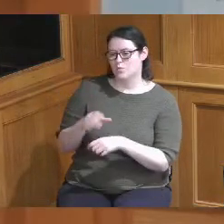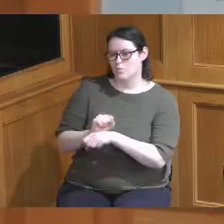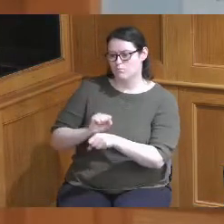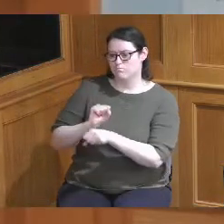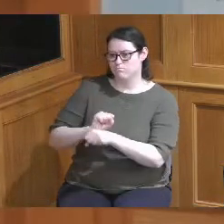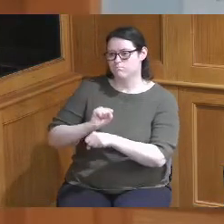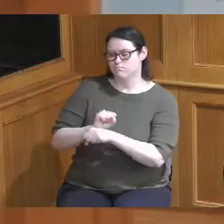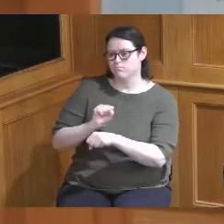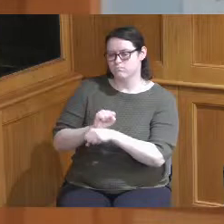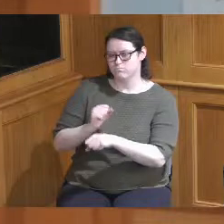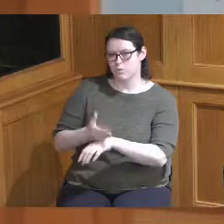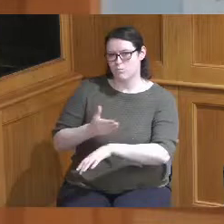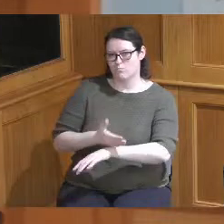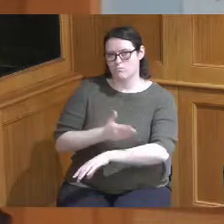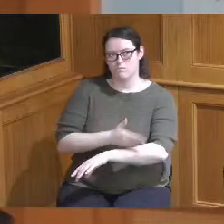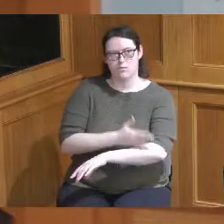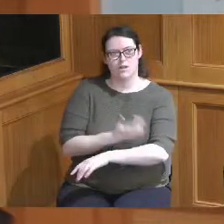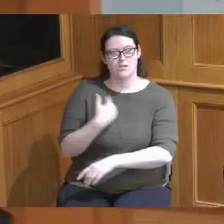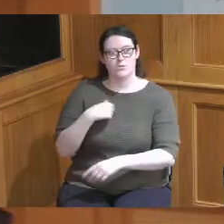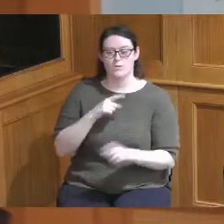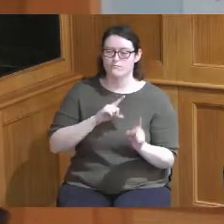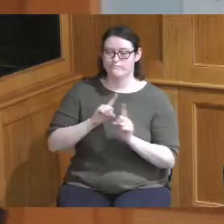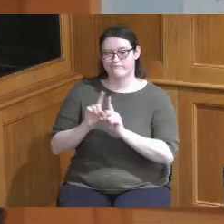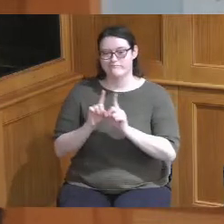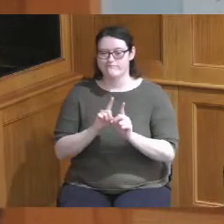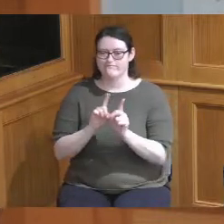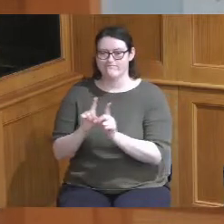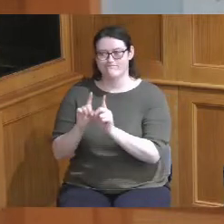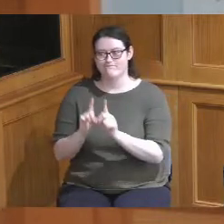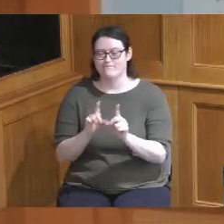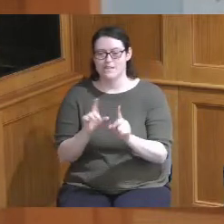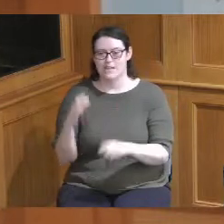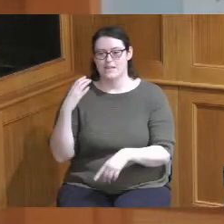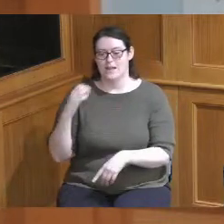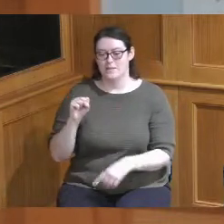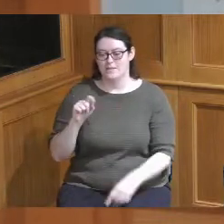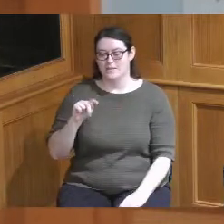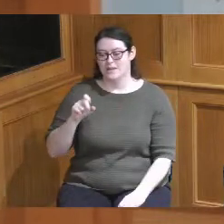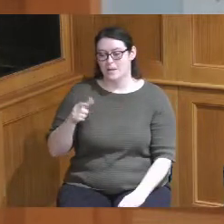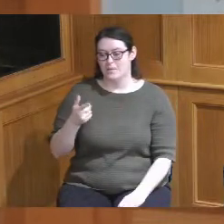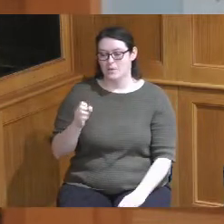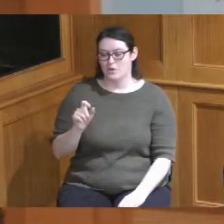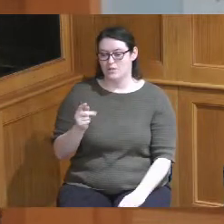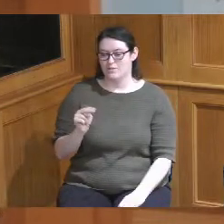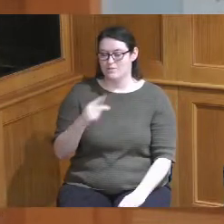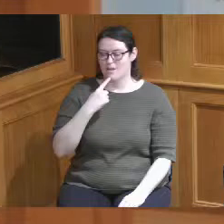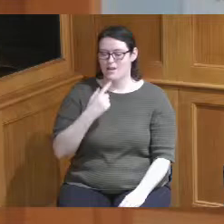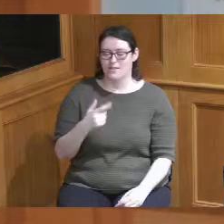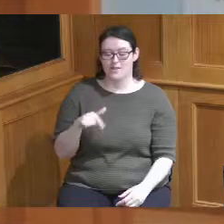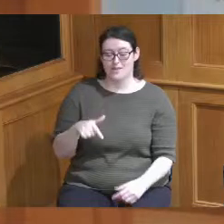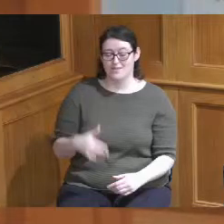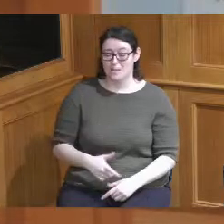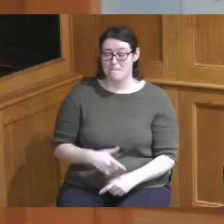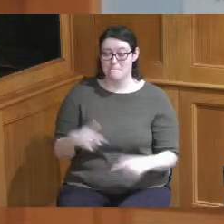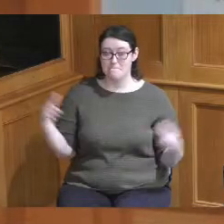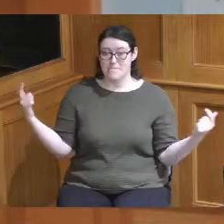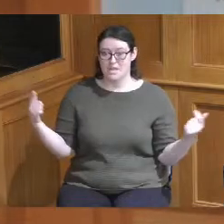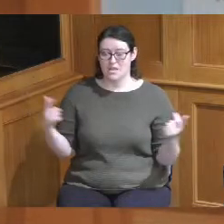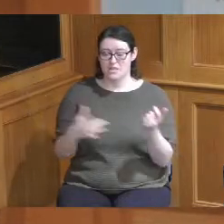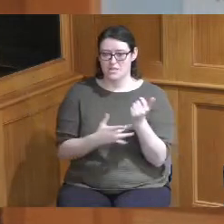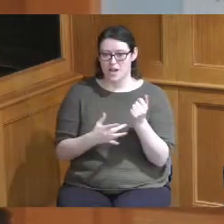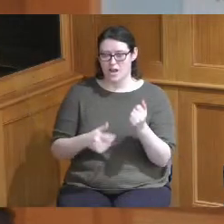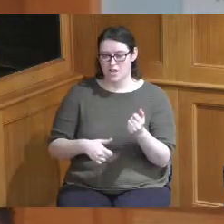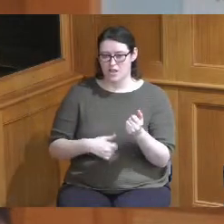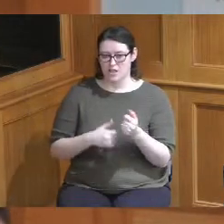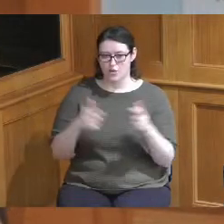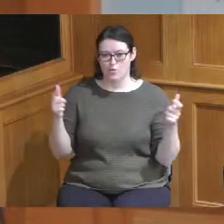this. And as we were walking over here, Commissioner, Captain Stapleton said, this is the largest increase of technology in the history